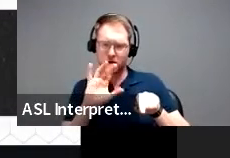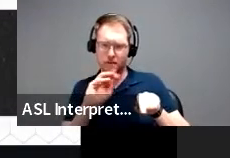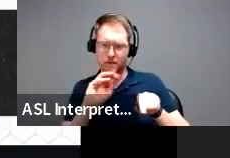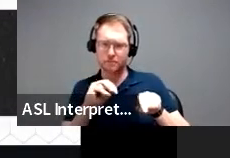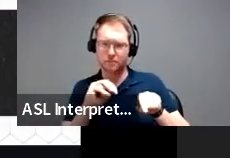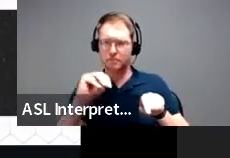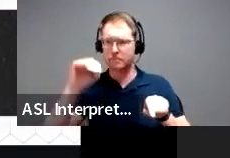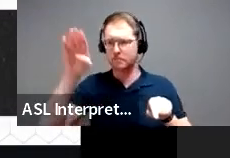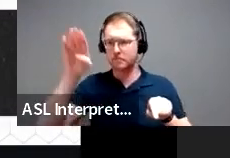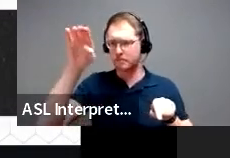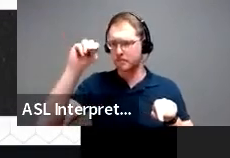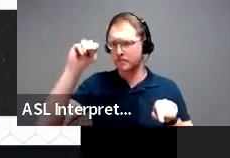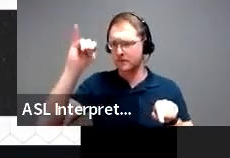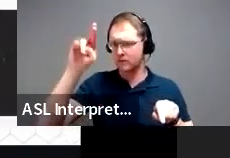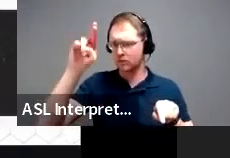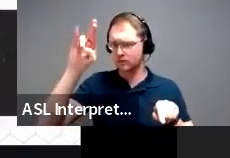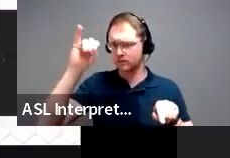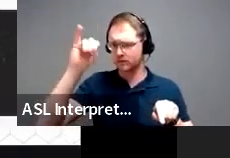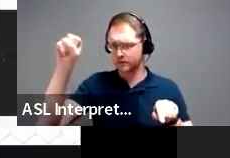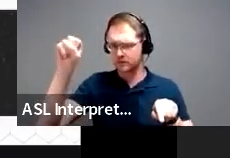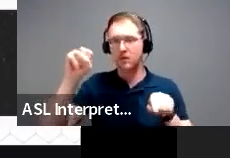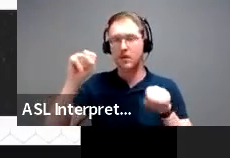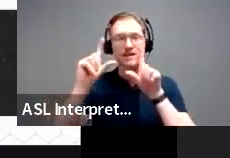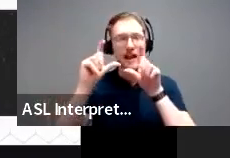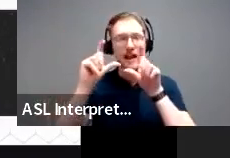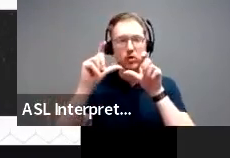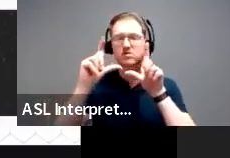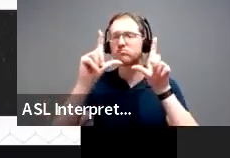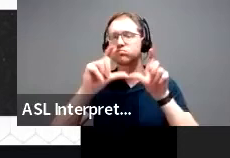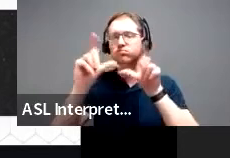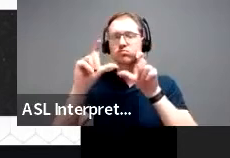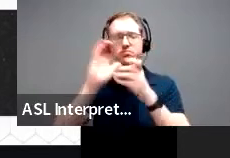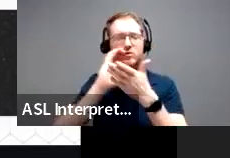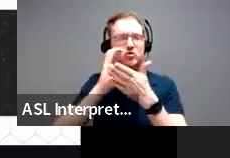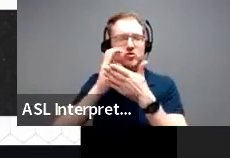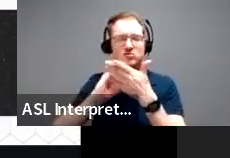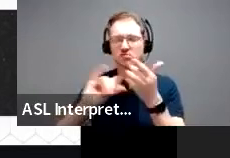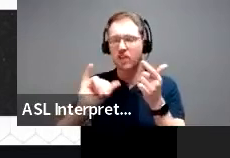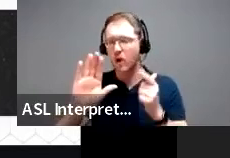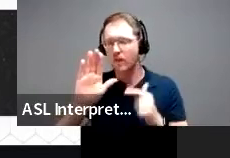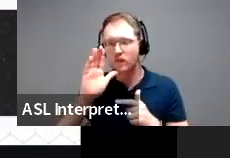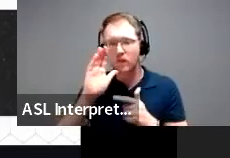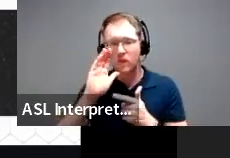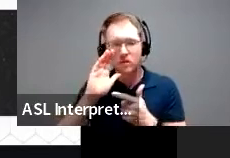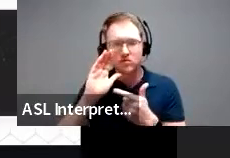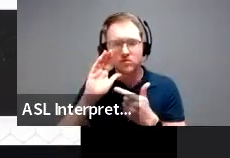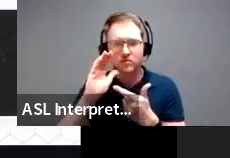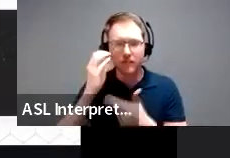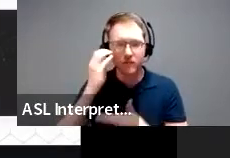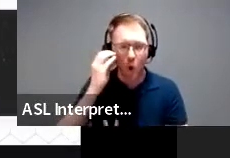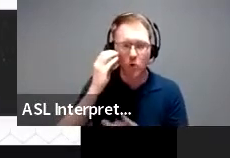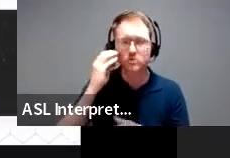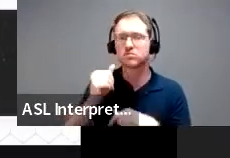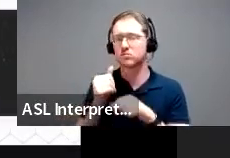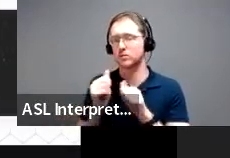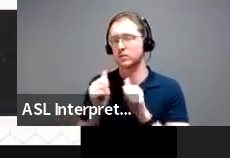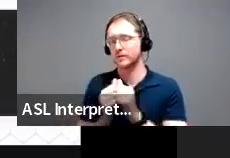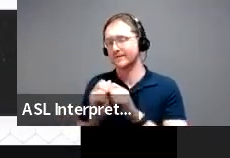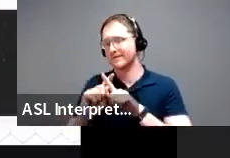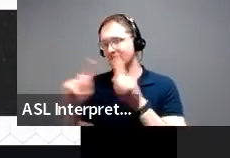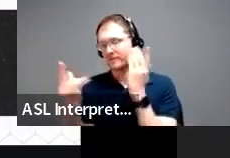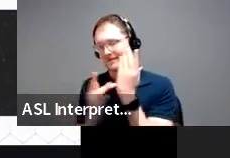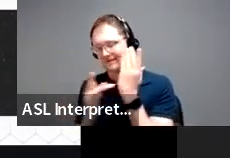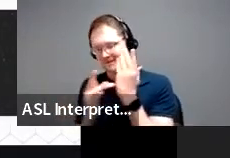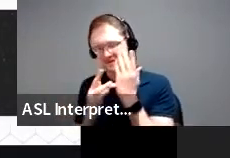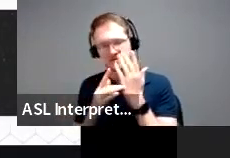right. Cameras take pictures, not unlike your phone, at different wavelengths and using different detector technology, but we